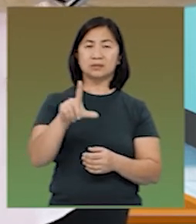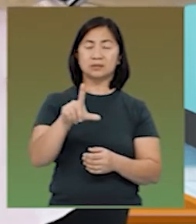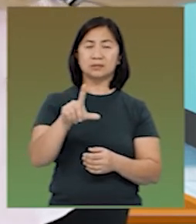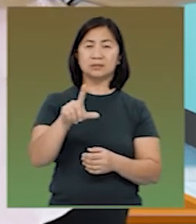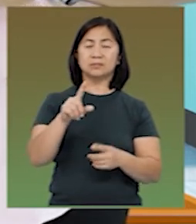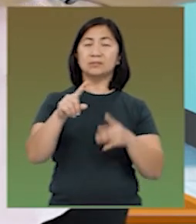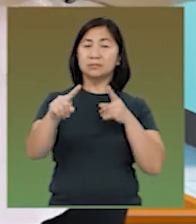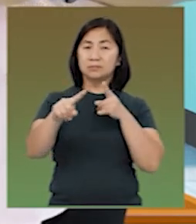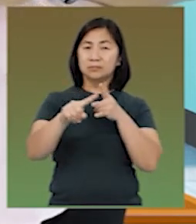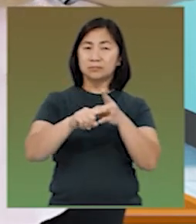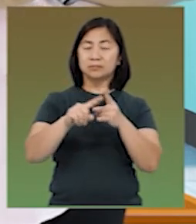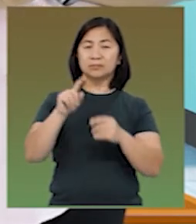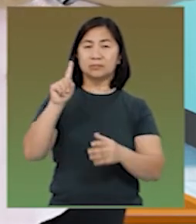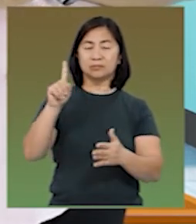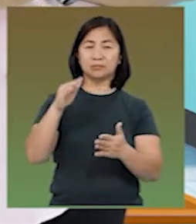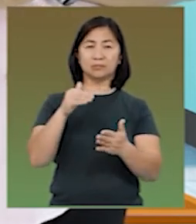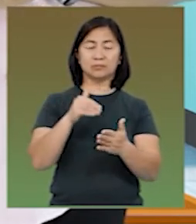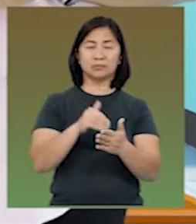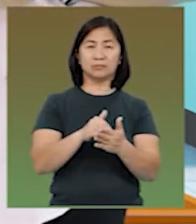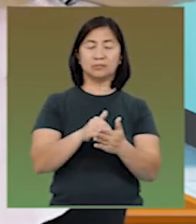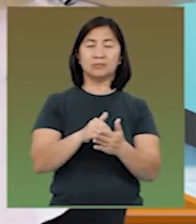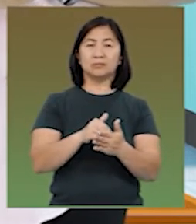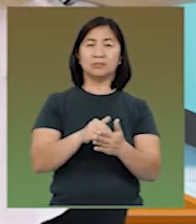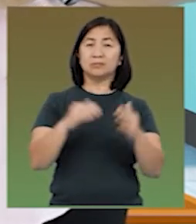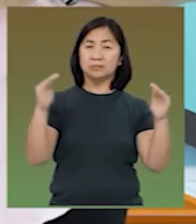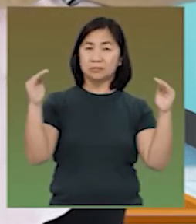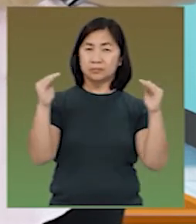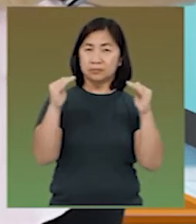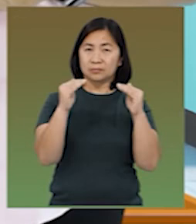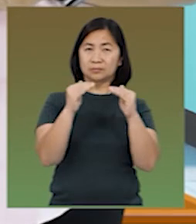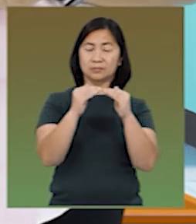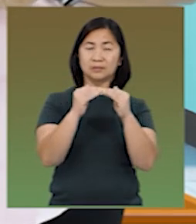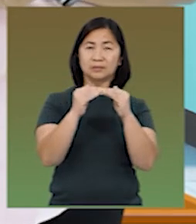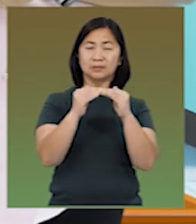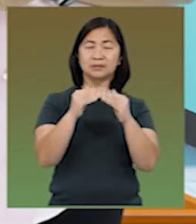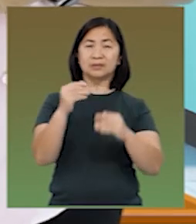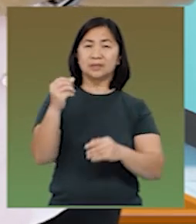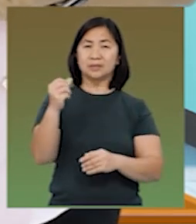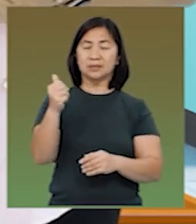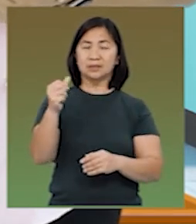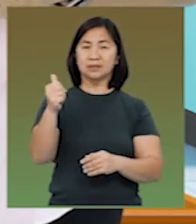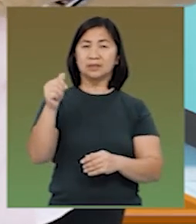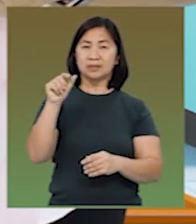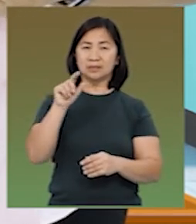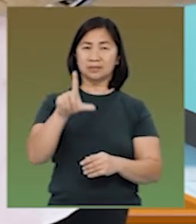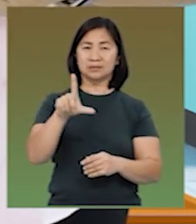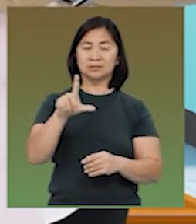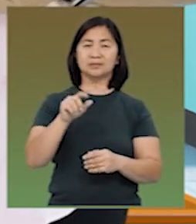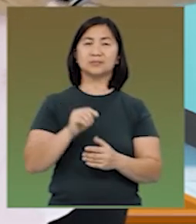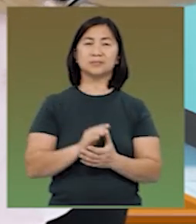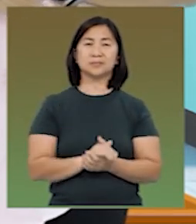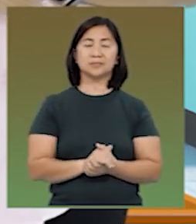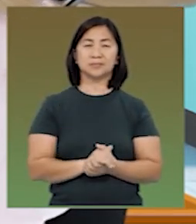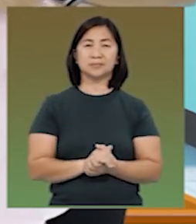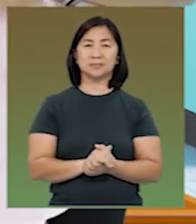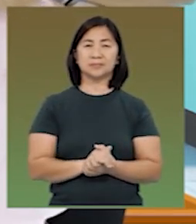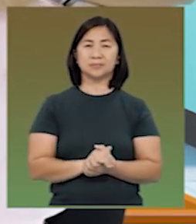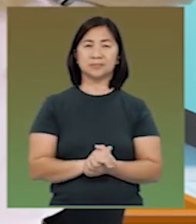10,000 milliliters divided by 1,000 is equal to 10 liters.